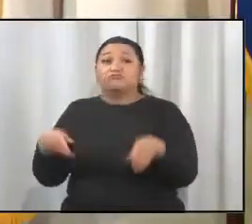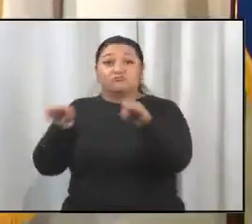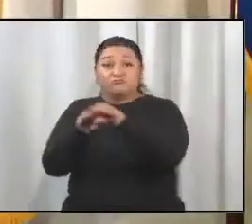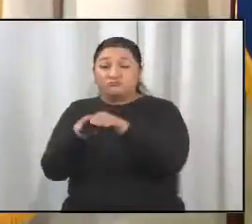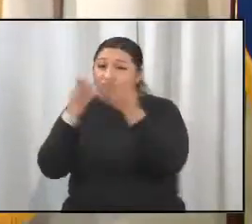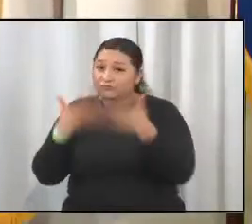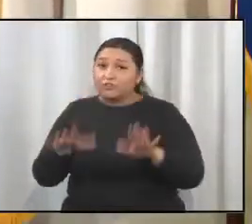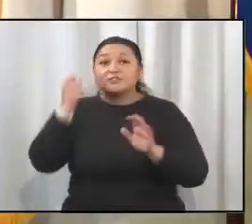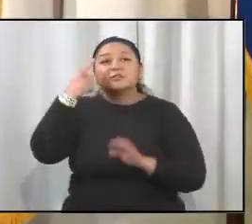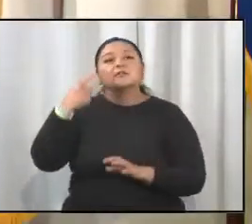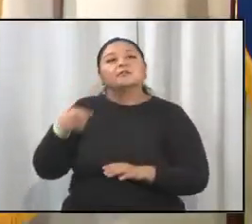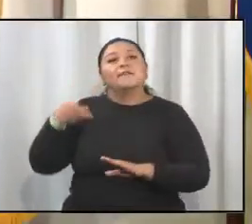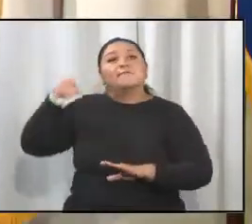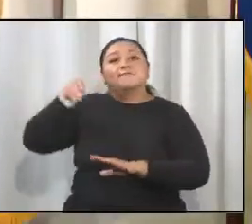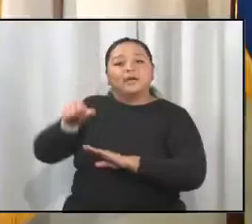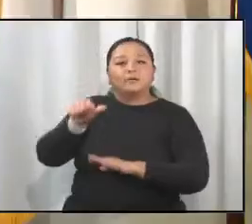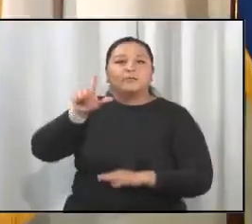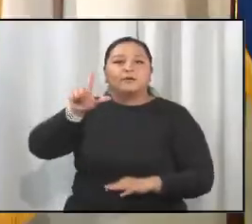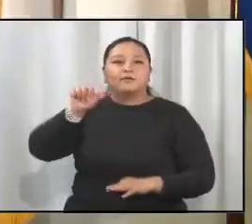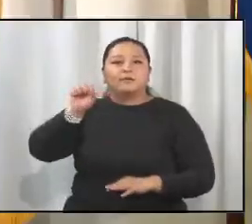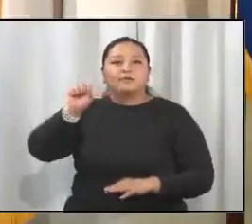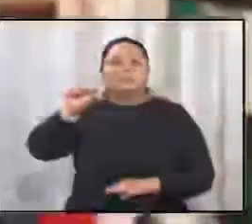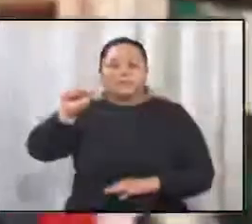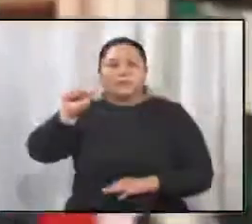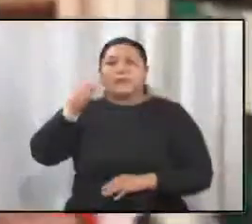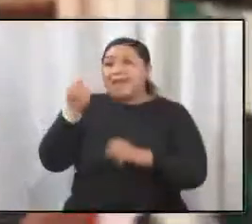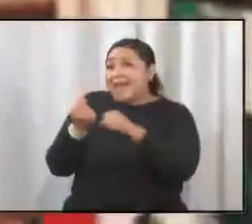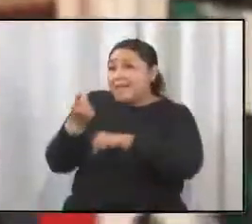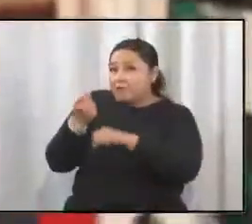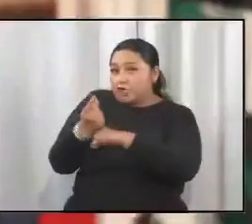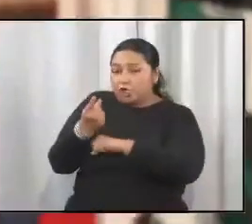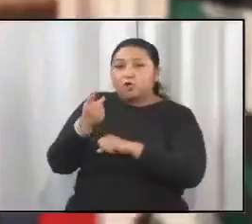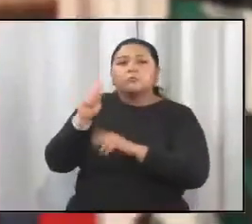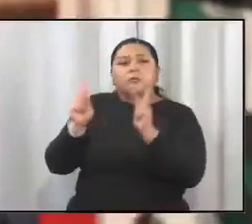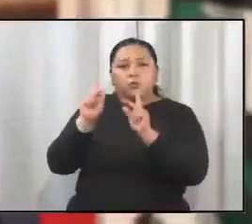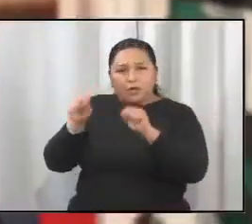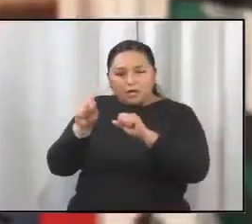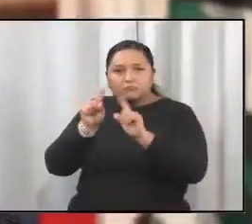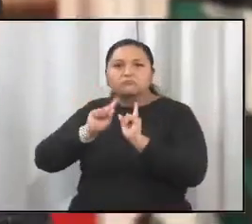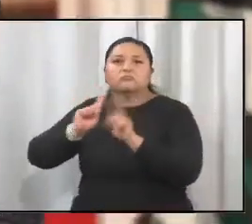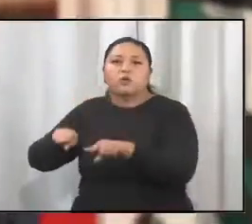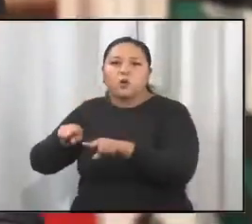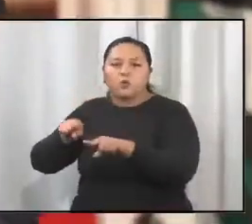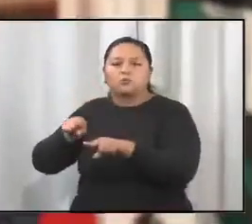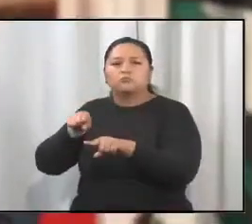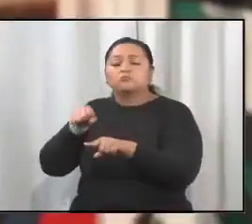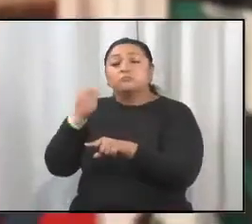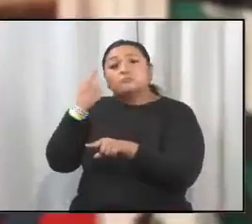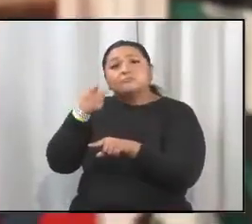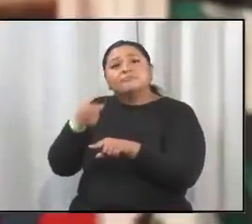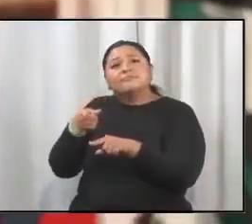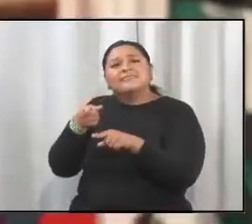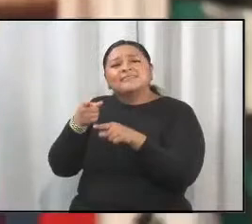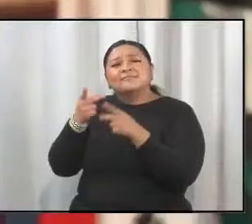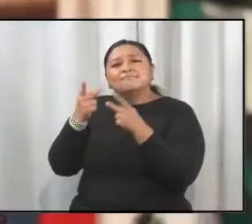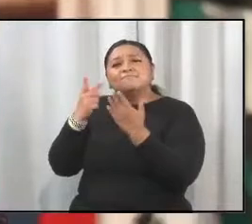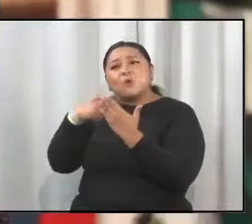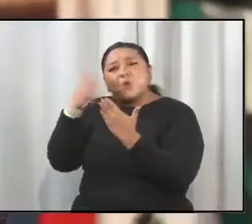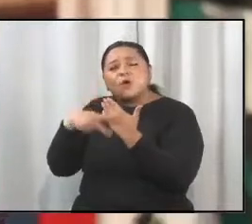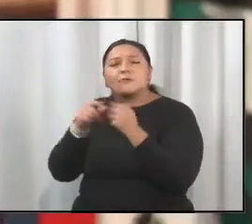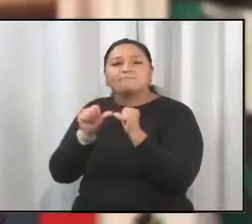LASA that we participate in every year. People have a place to go. And then we'll continue to expand and think about capacity